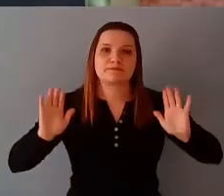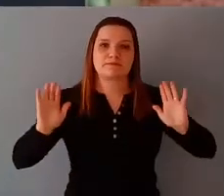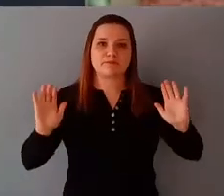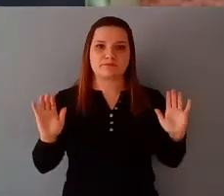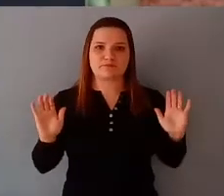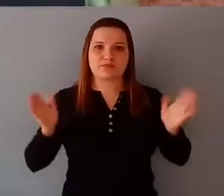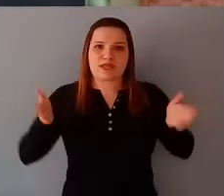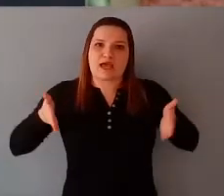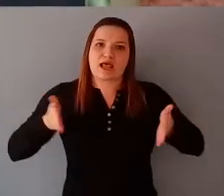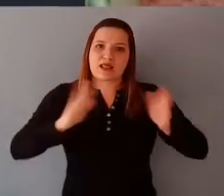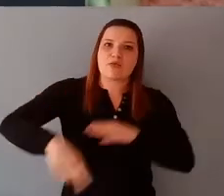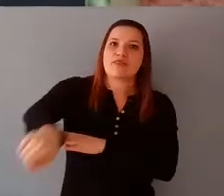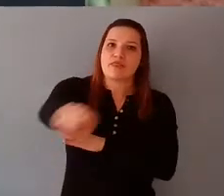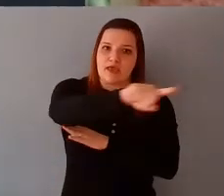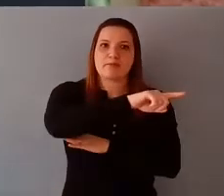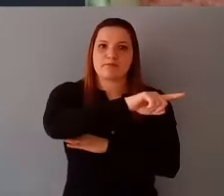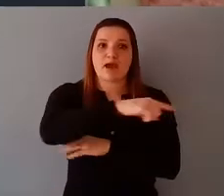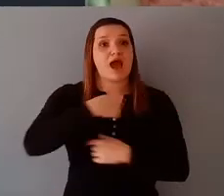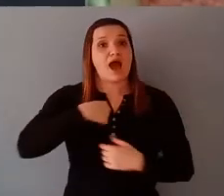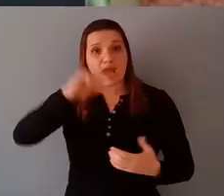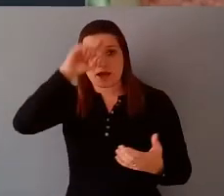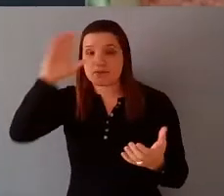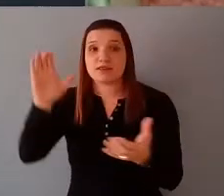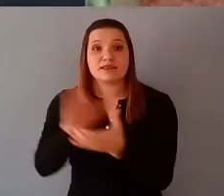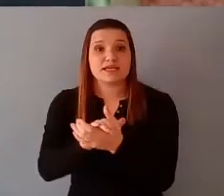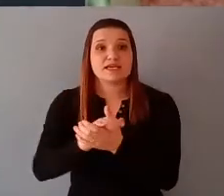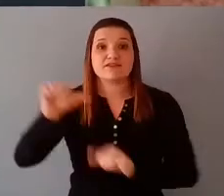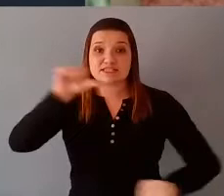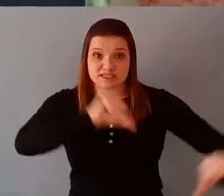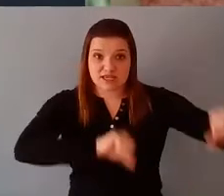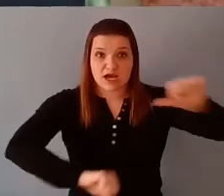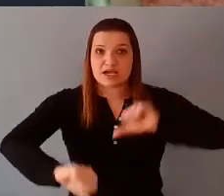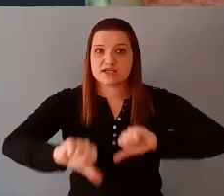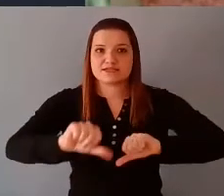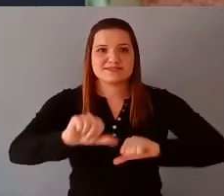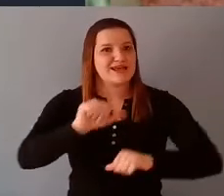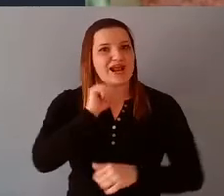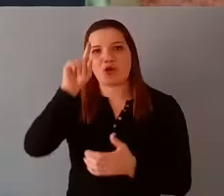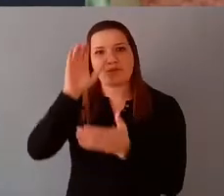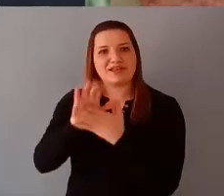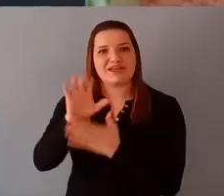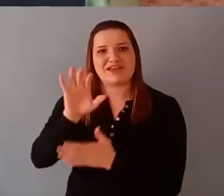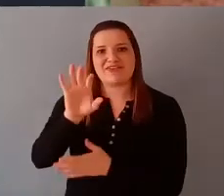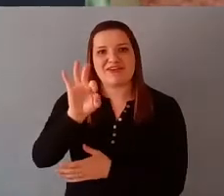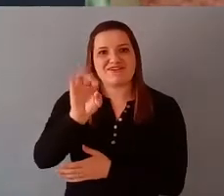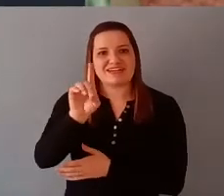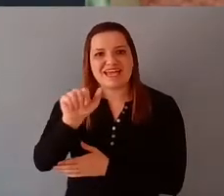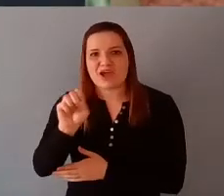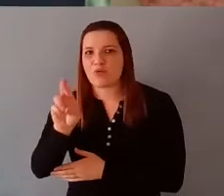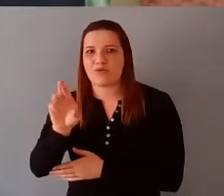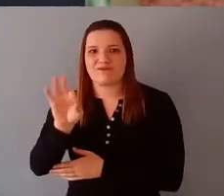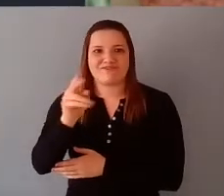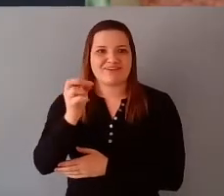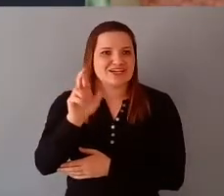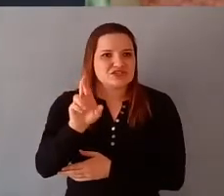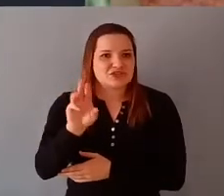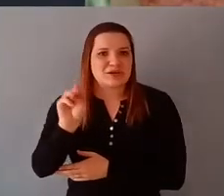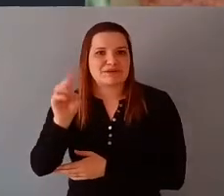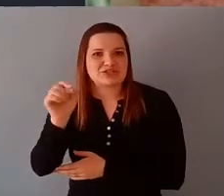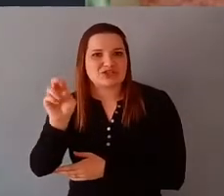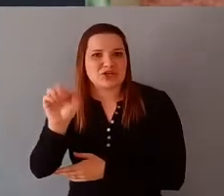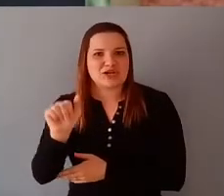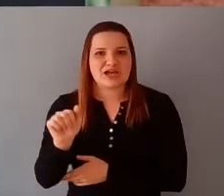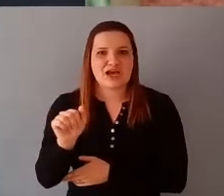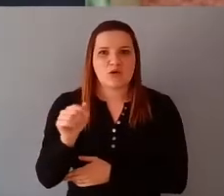in science, and I don't believe that the FDA or Pfizer or Moderna would be